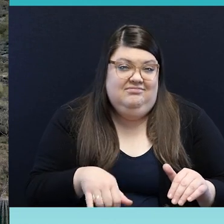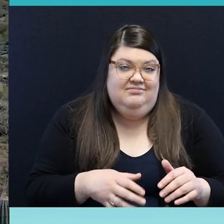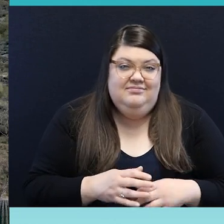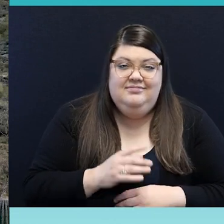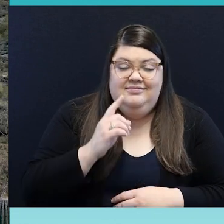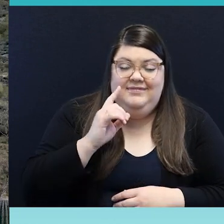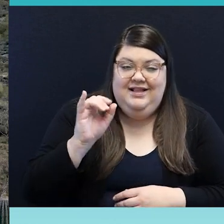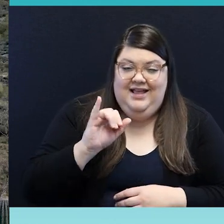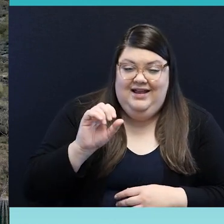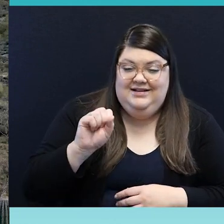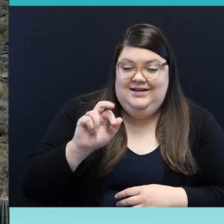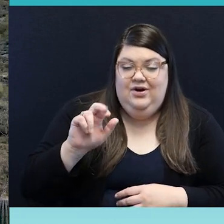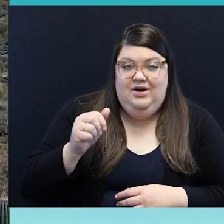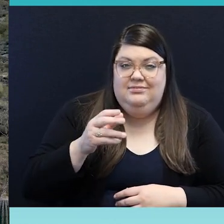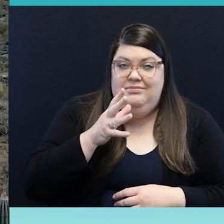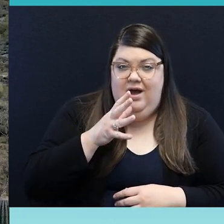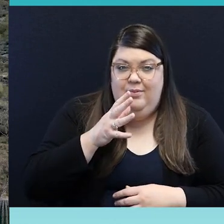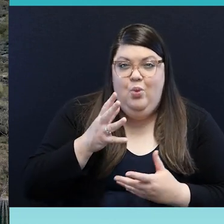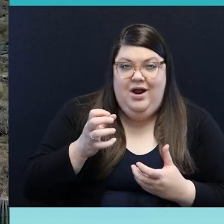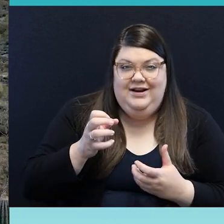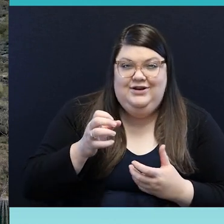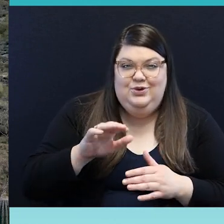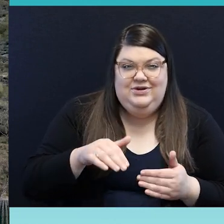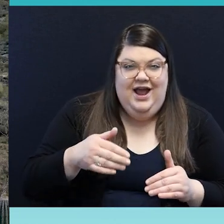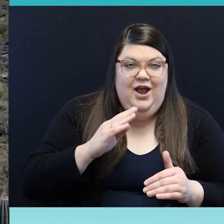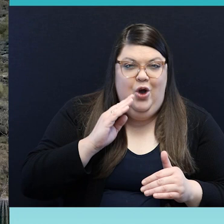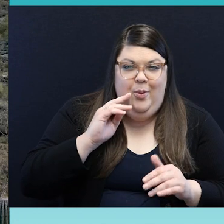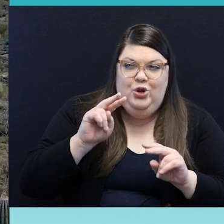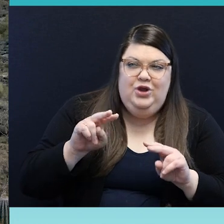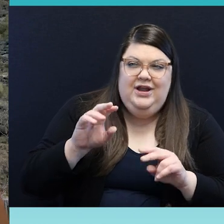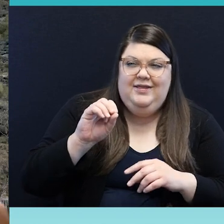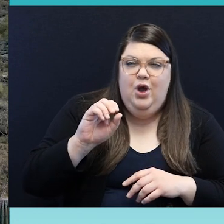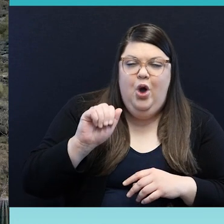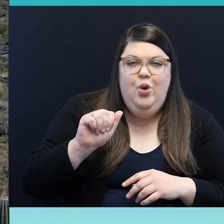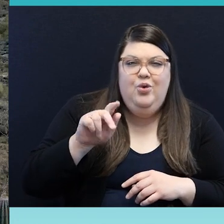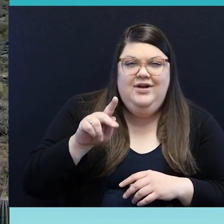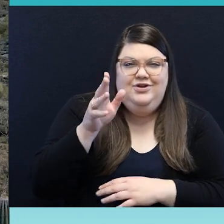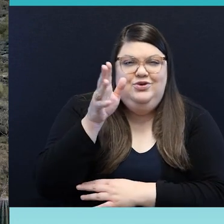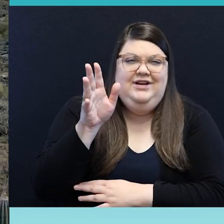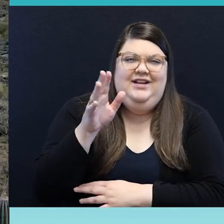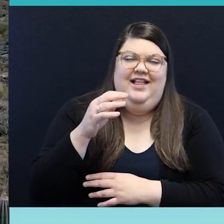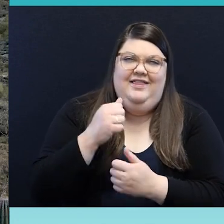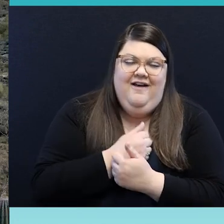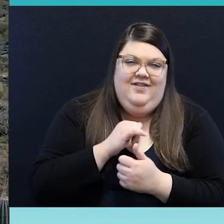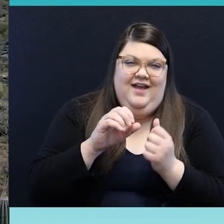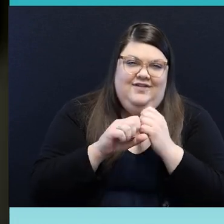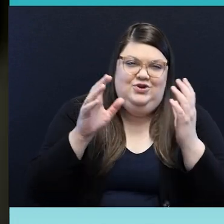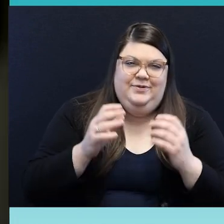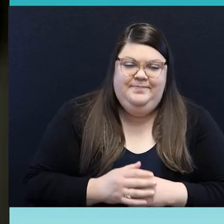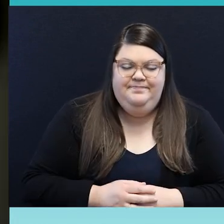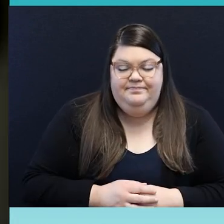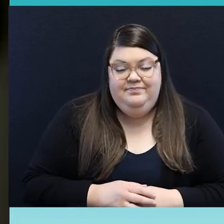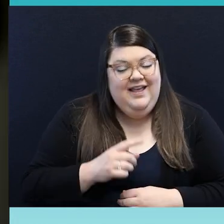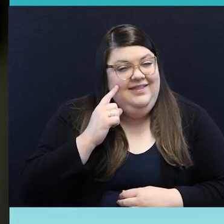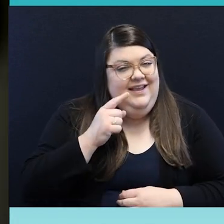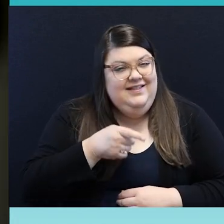Like Sarah's mom wanting to die at home, looking at the oak tree. I love that visual. I think these are wonderful